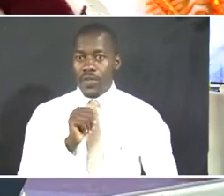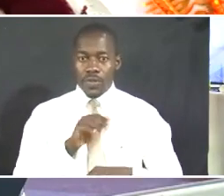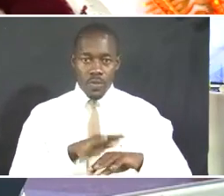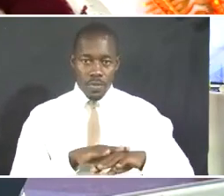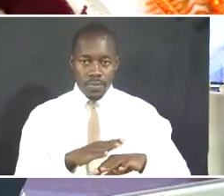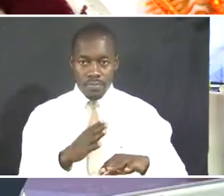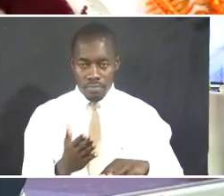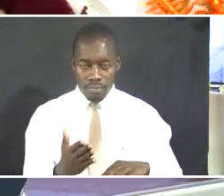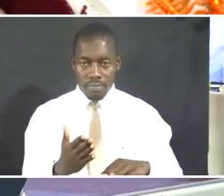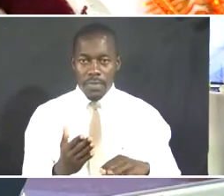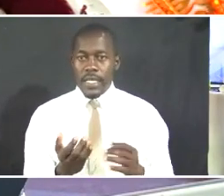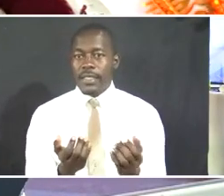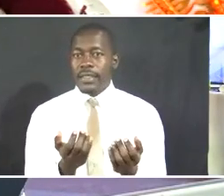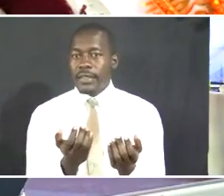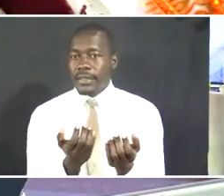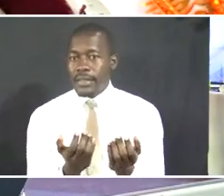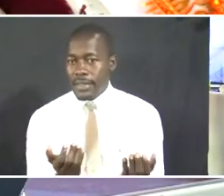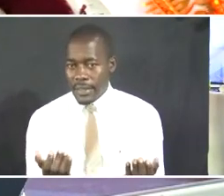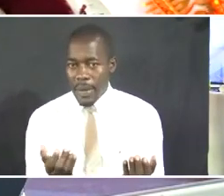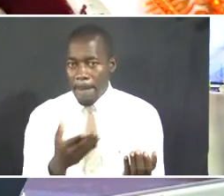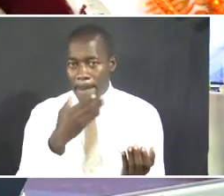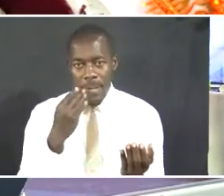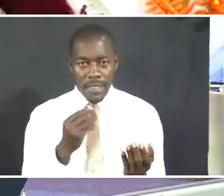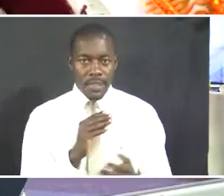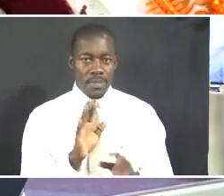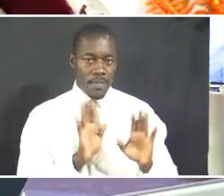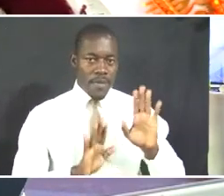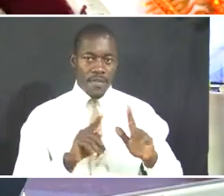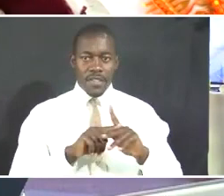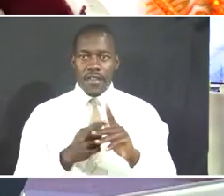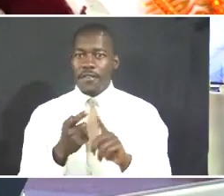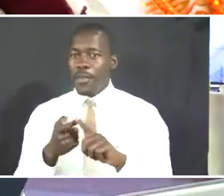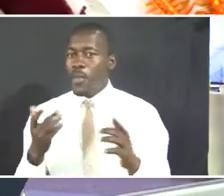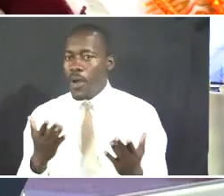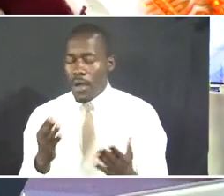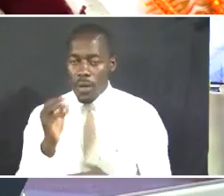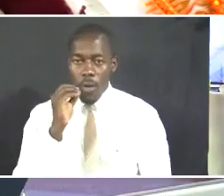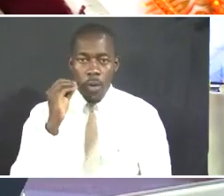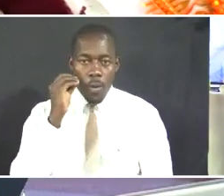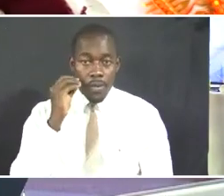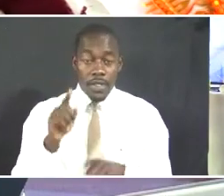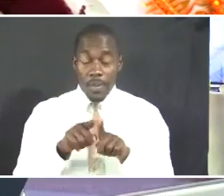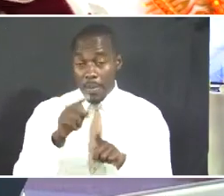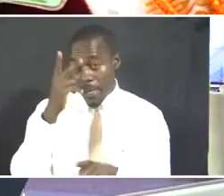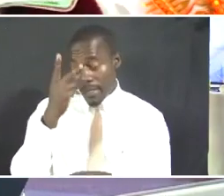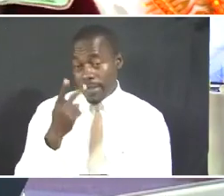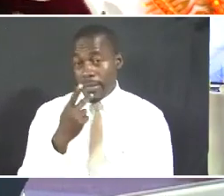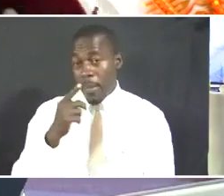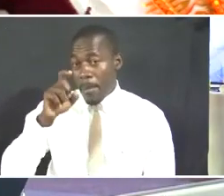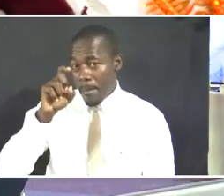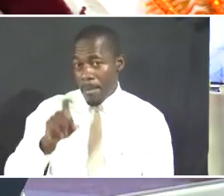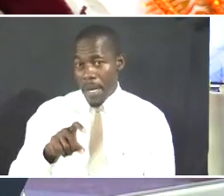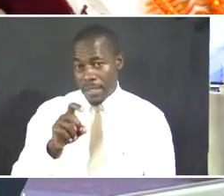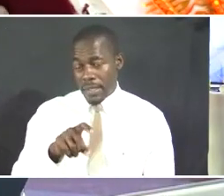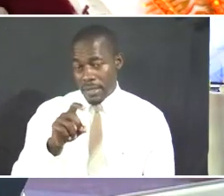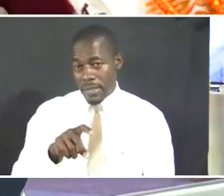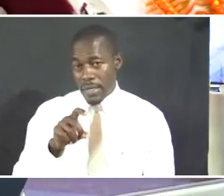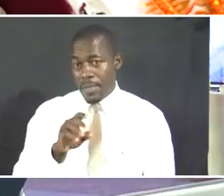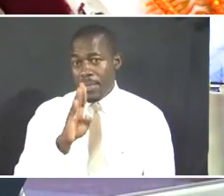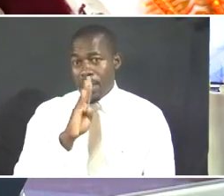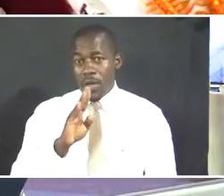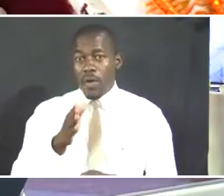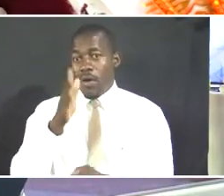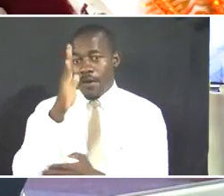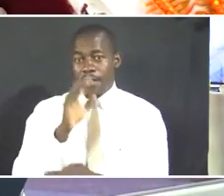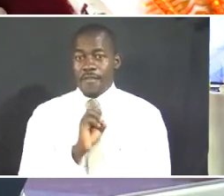children. The child is supposed to begin from home, and the parents are supposed to be God-fearing parents. Allow me to say, I had a wedding announcement today, which is